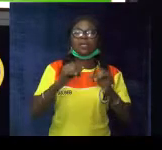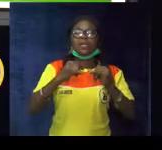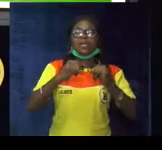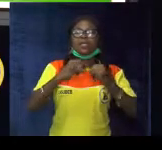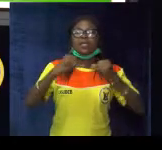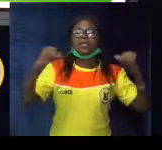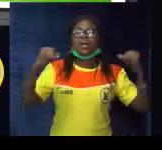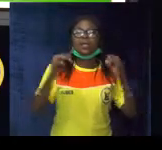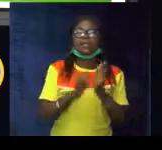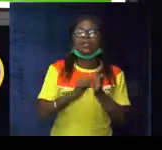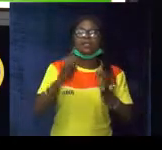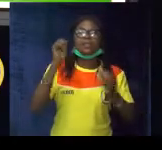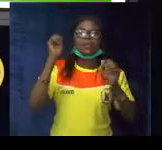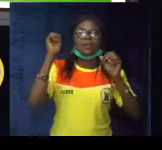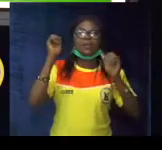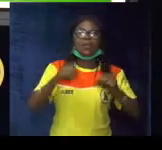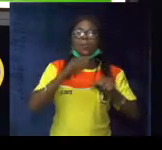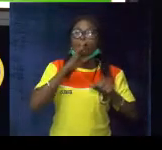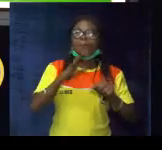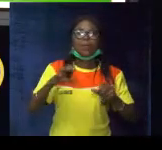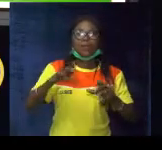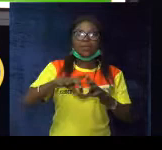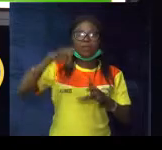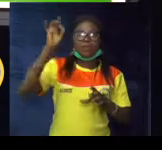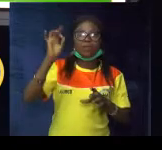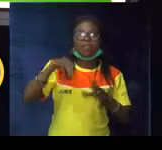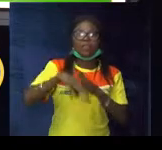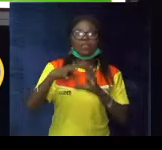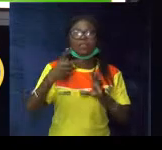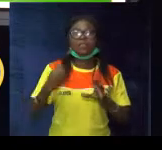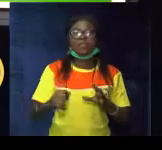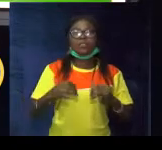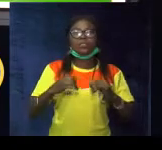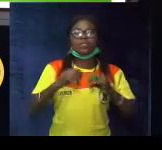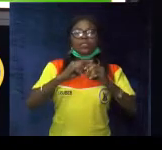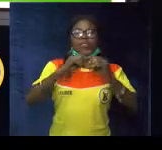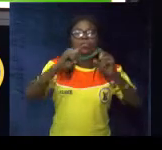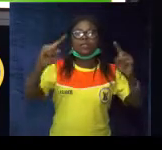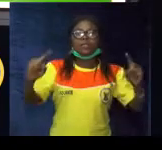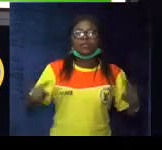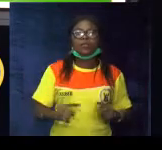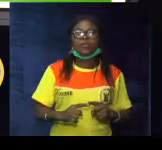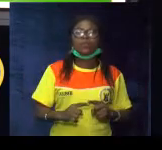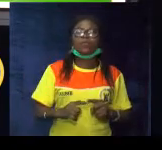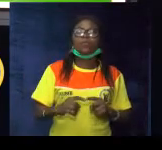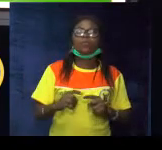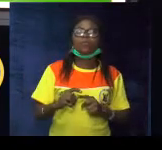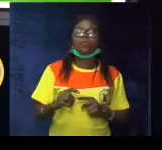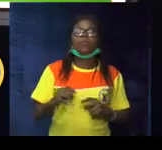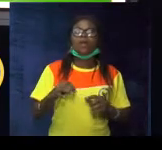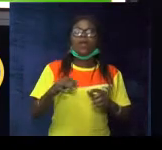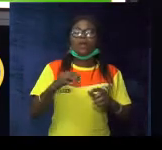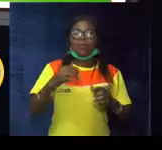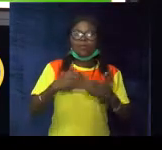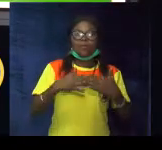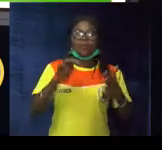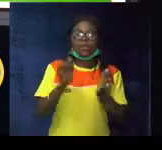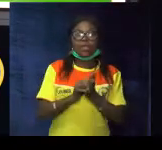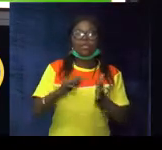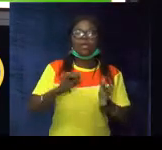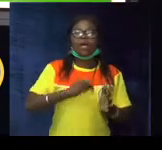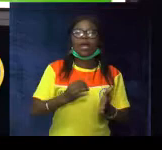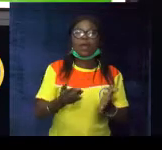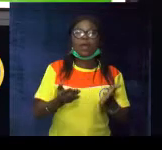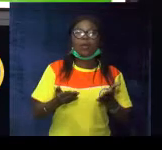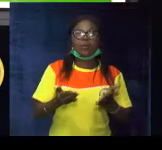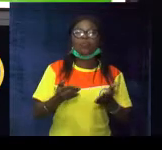around a circle. Today we'll focus on the shapes that are formed by those lines. But before we go into that, I know you're excited and you can't wait. But